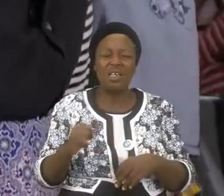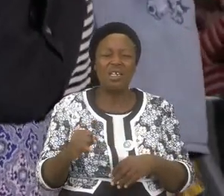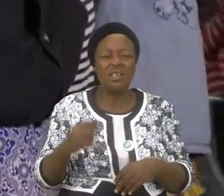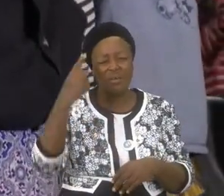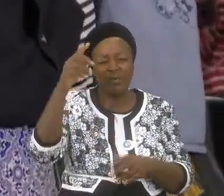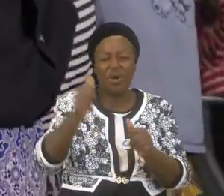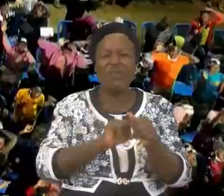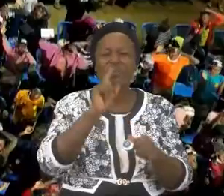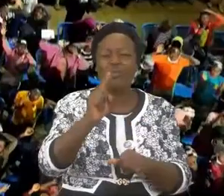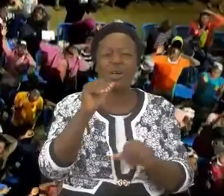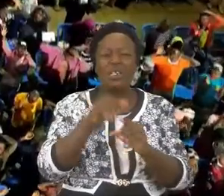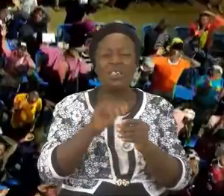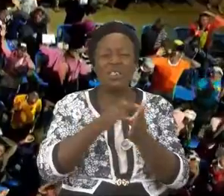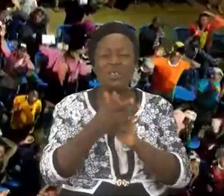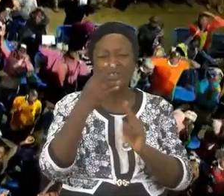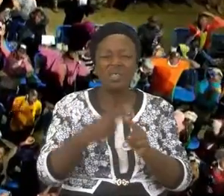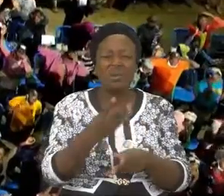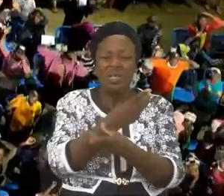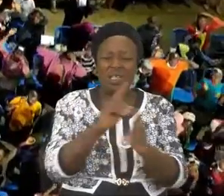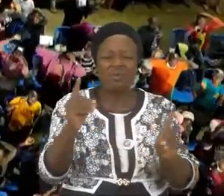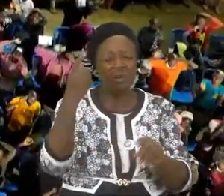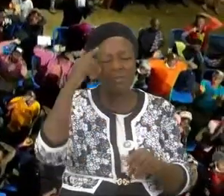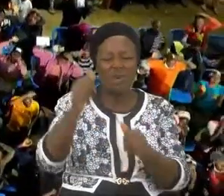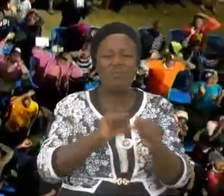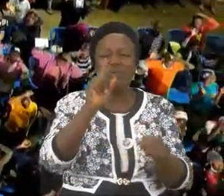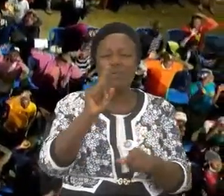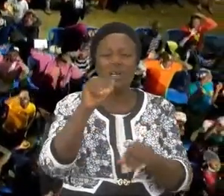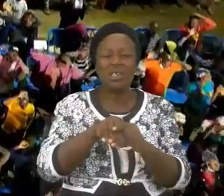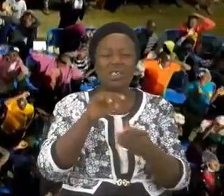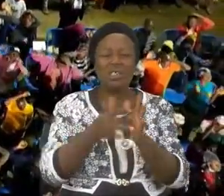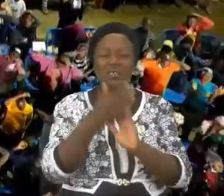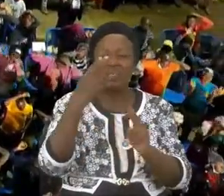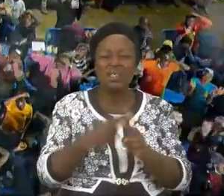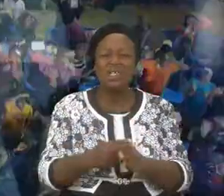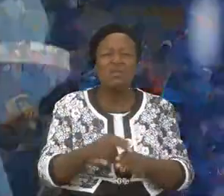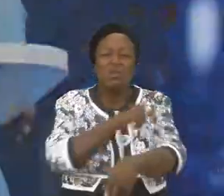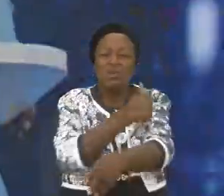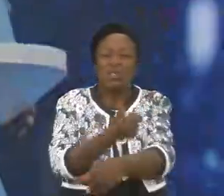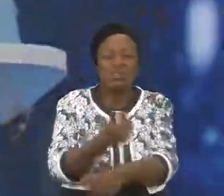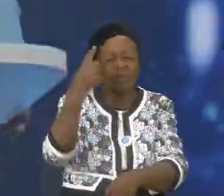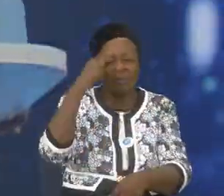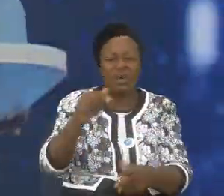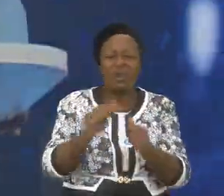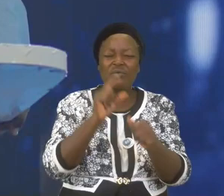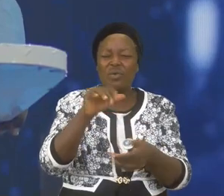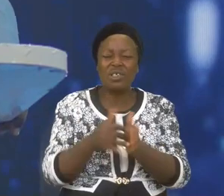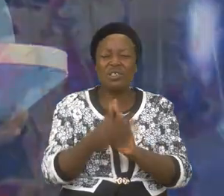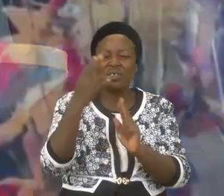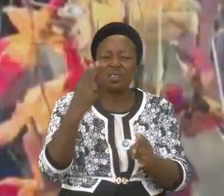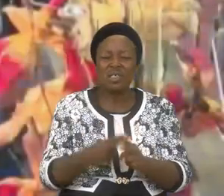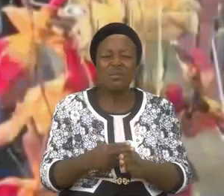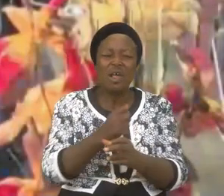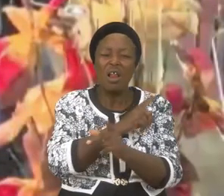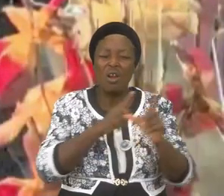everyone. Dominion for everyone. Lord, I pray any sickness from the top of the